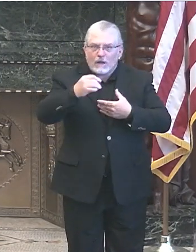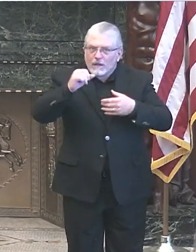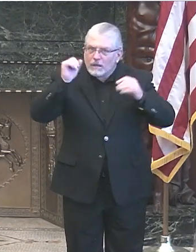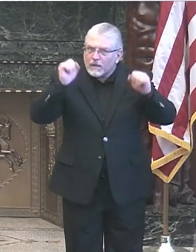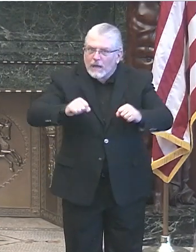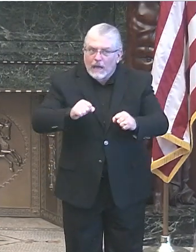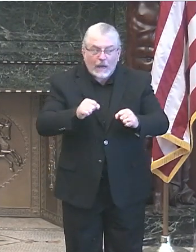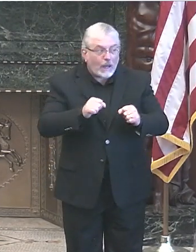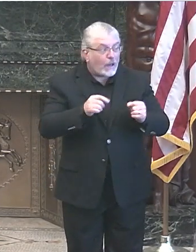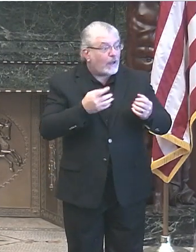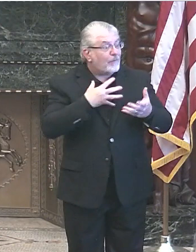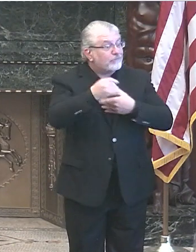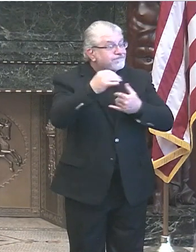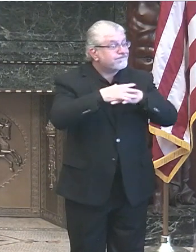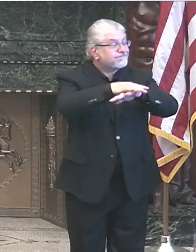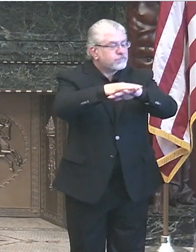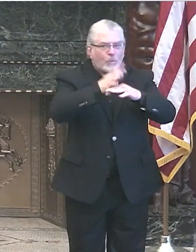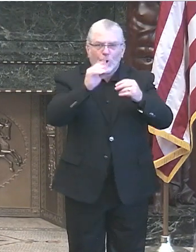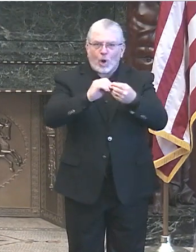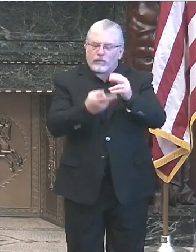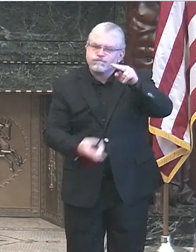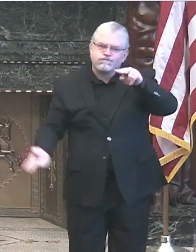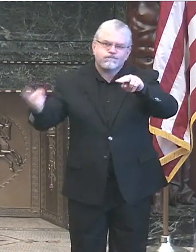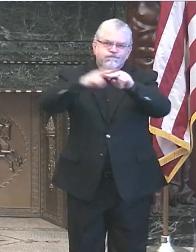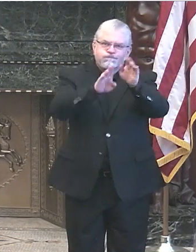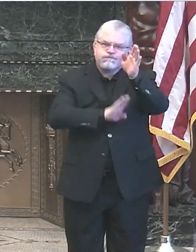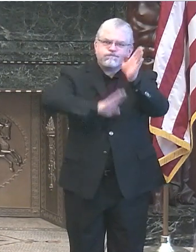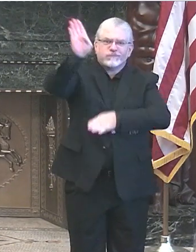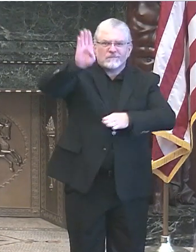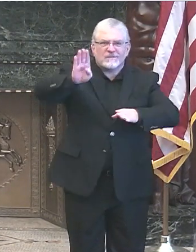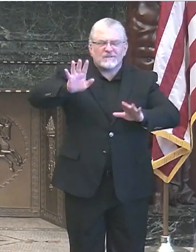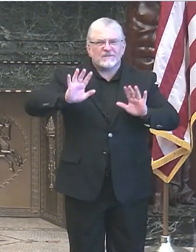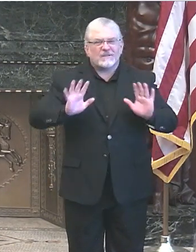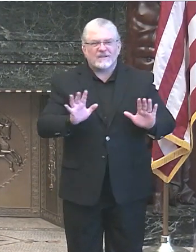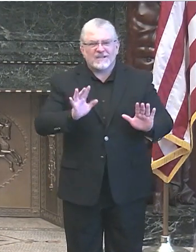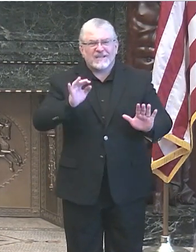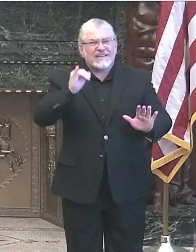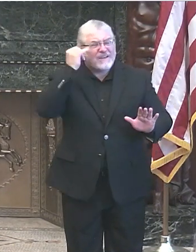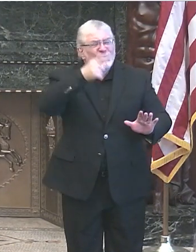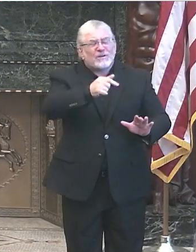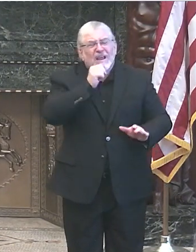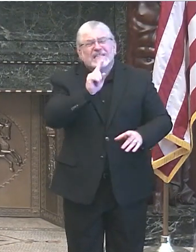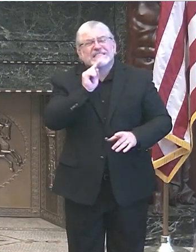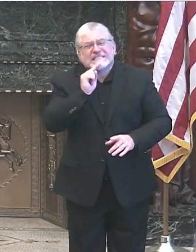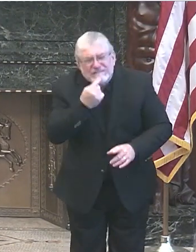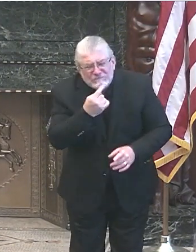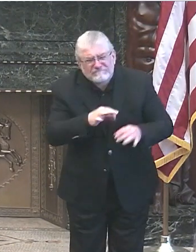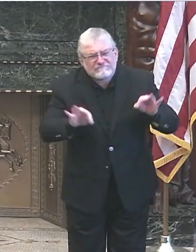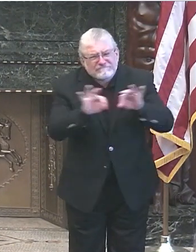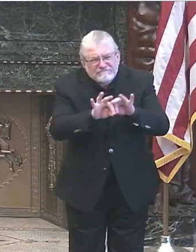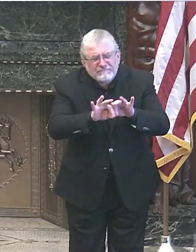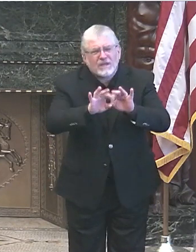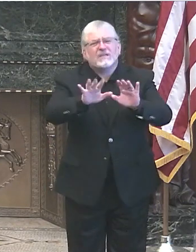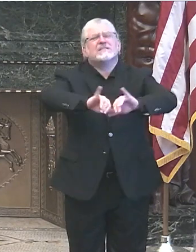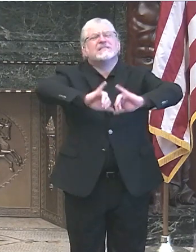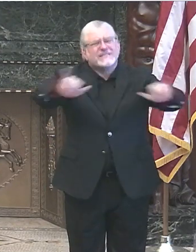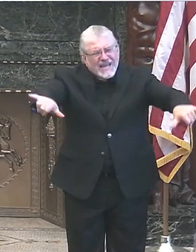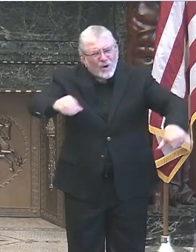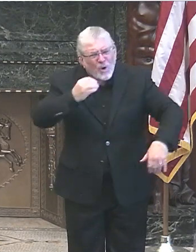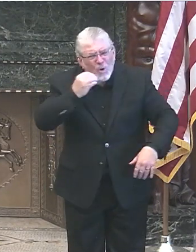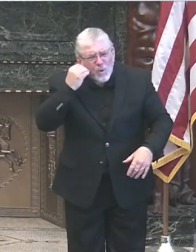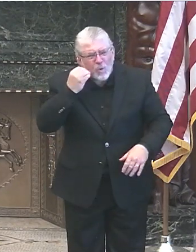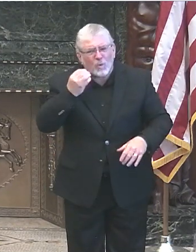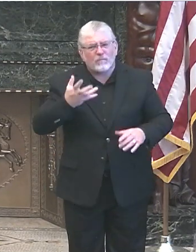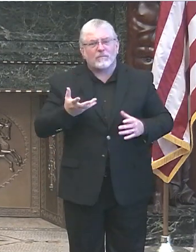if it's not essential for you to go to work, stay home. If you have to go out, for example, to go to work or go to the grocery store, keep your distance from people,